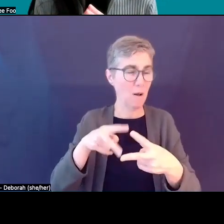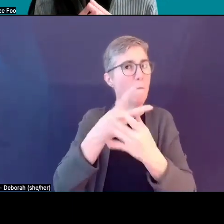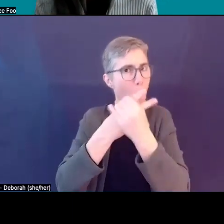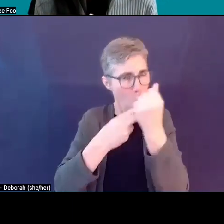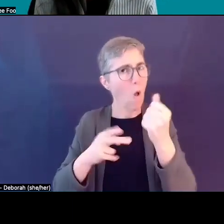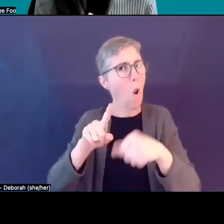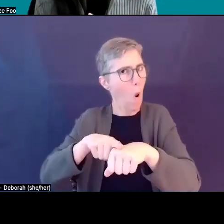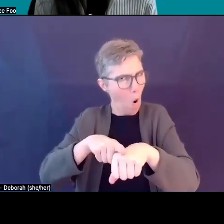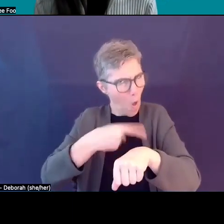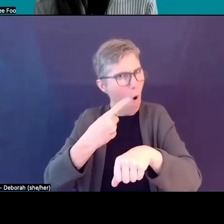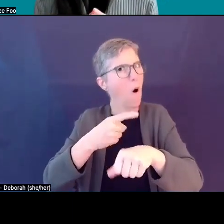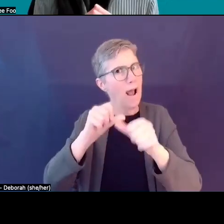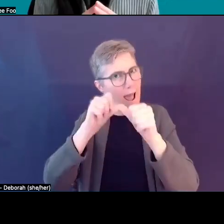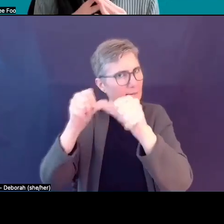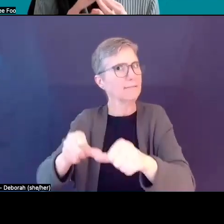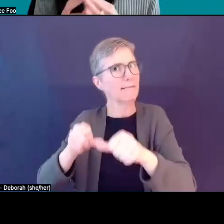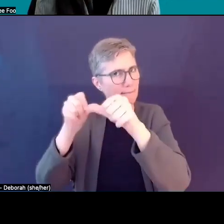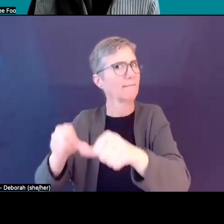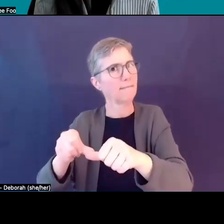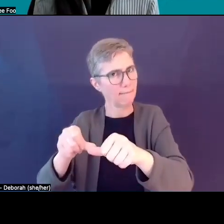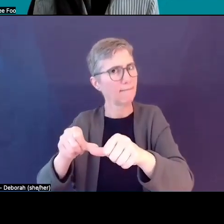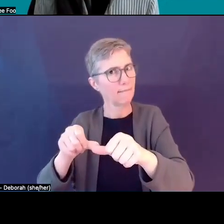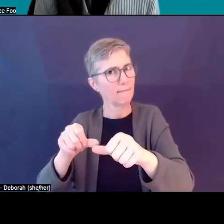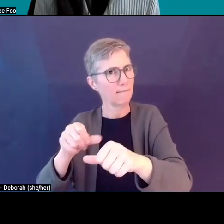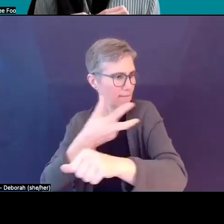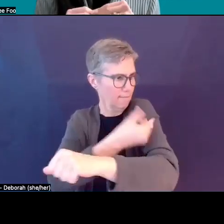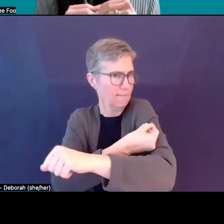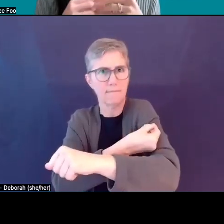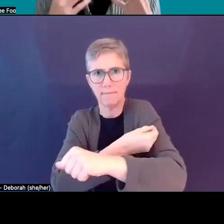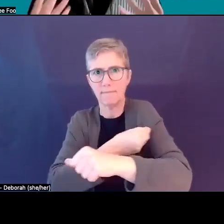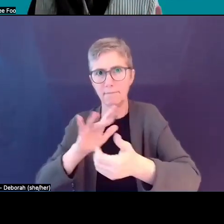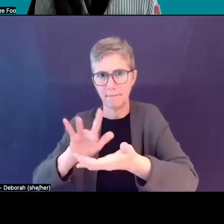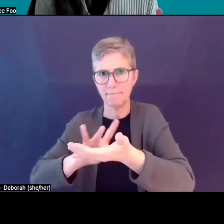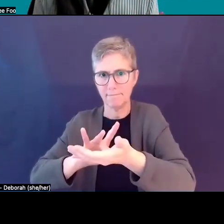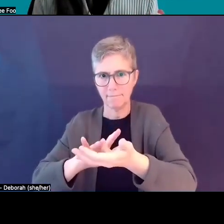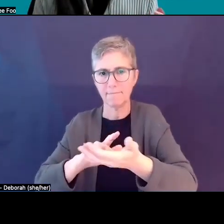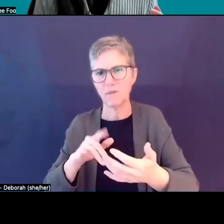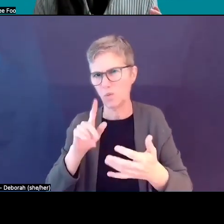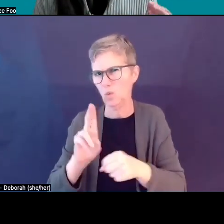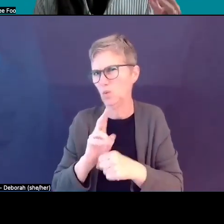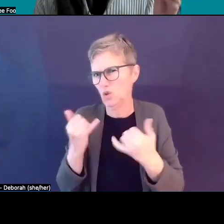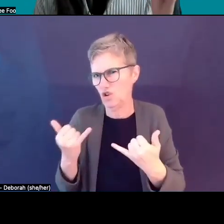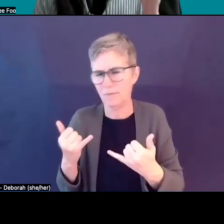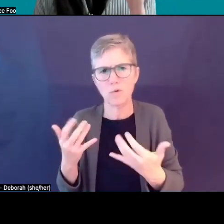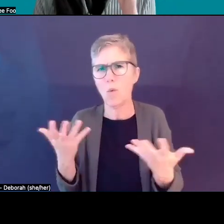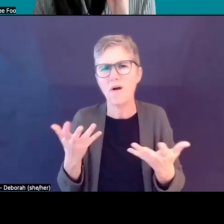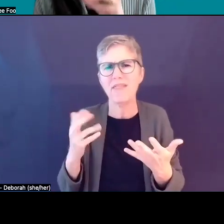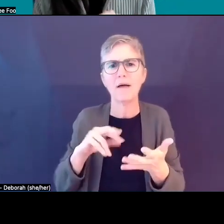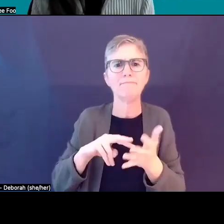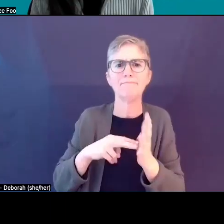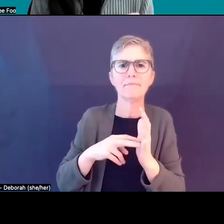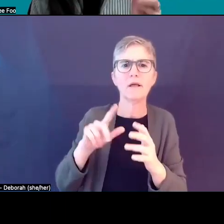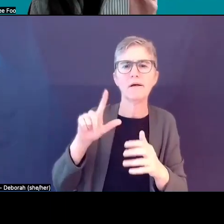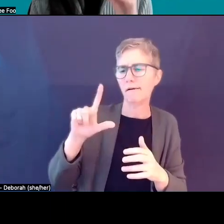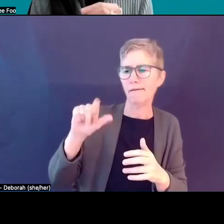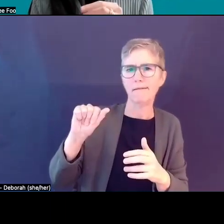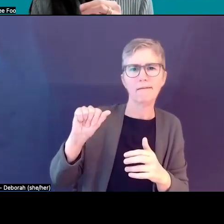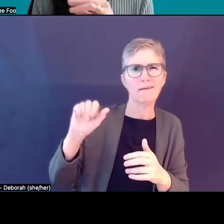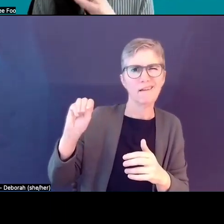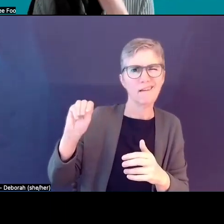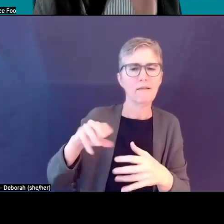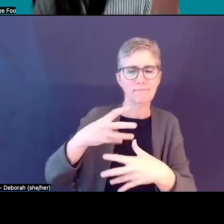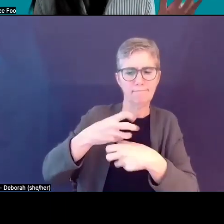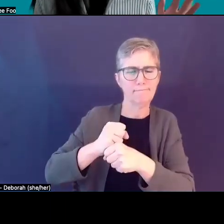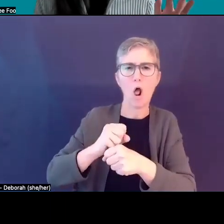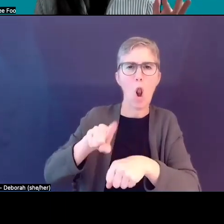on currently. Next slide. So what are long-acting medications? They are administered by